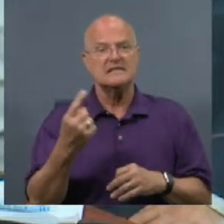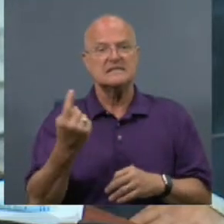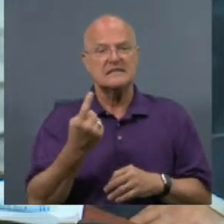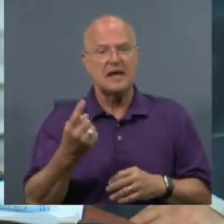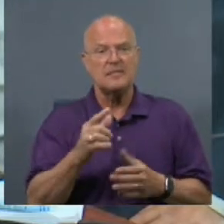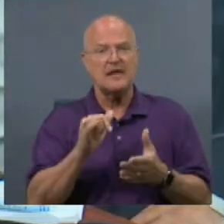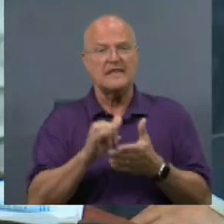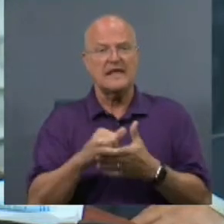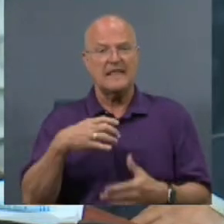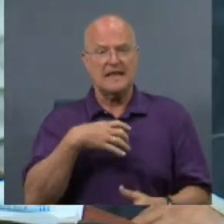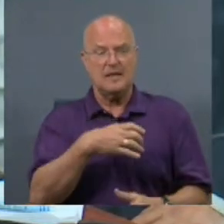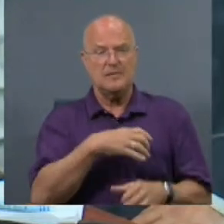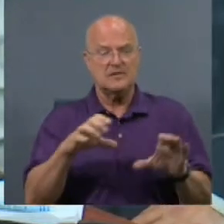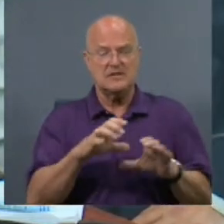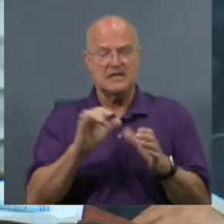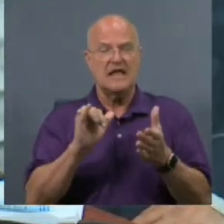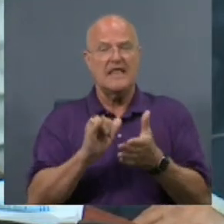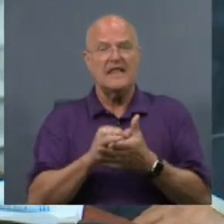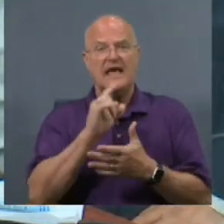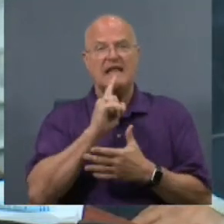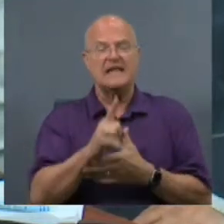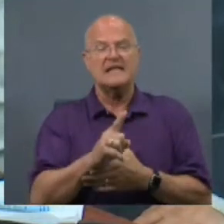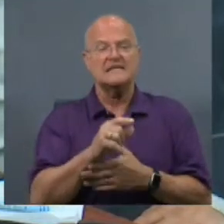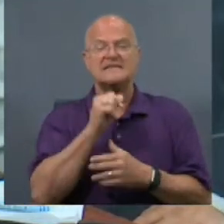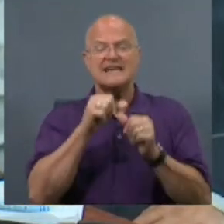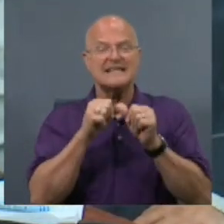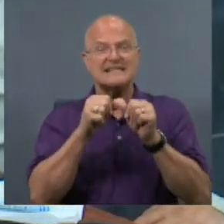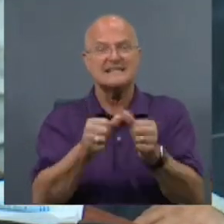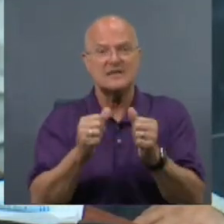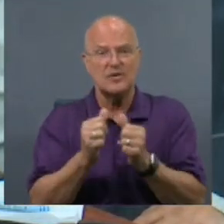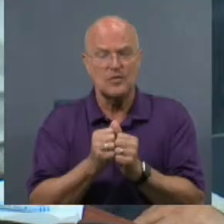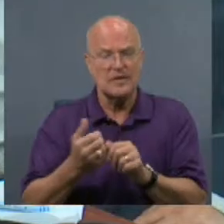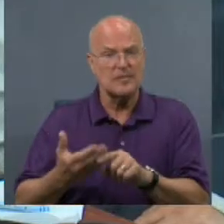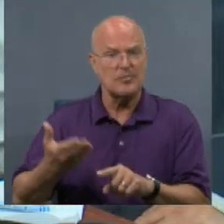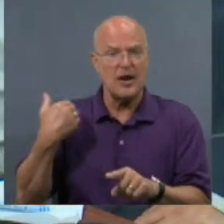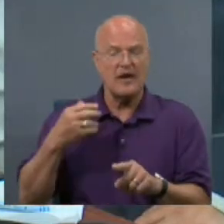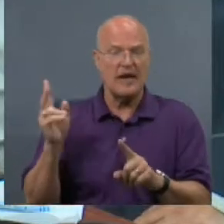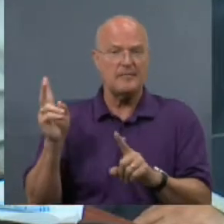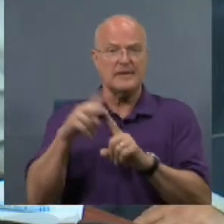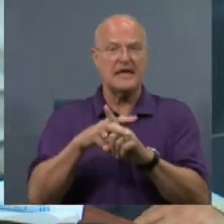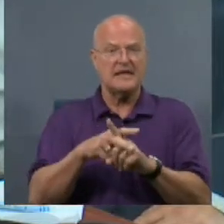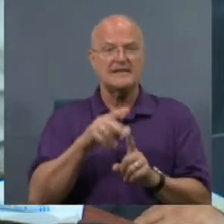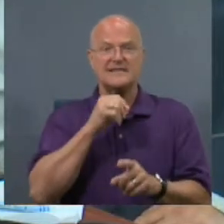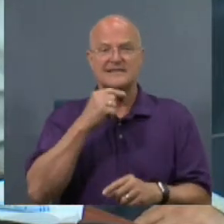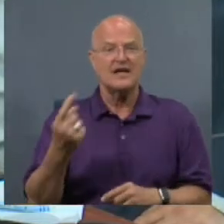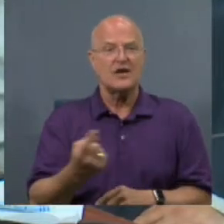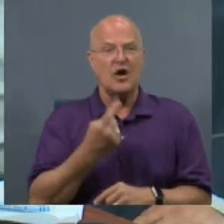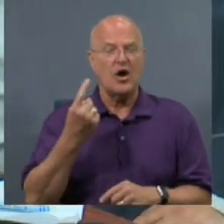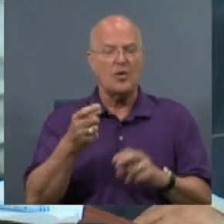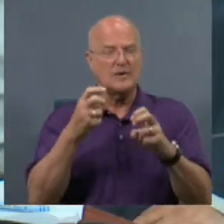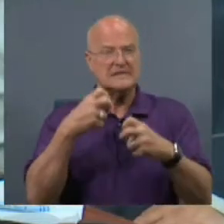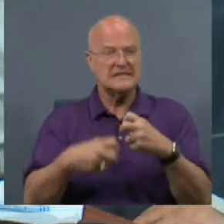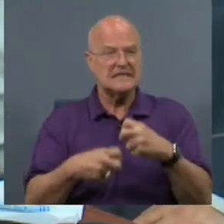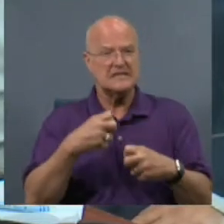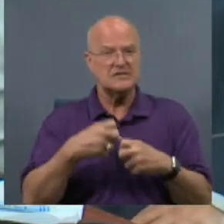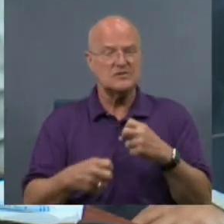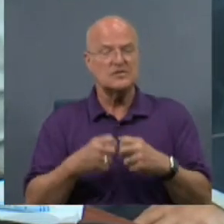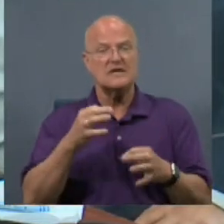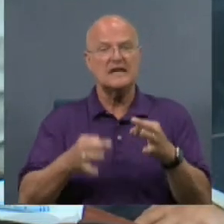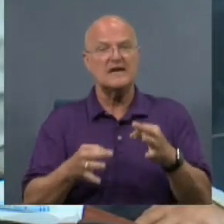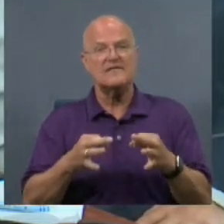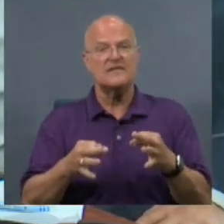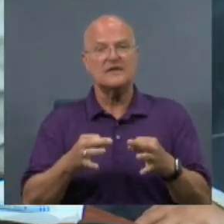something that the commission does that is inconsistent with prior applications, that's not always an issue if